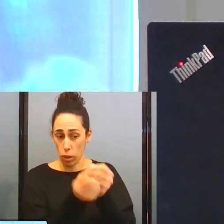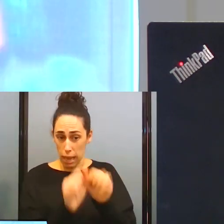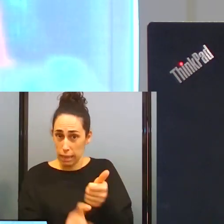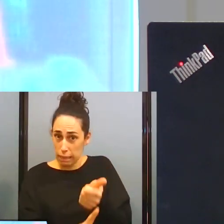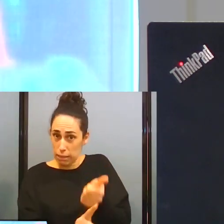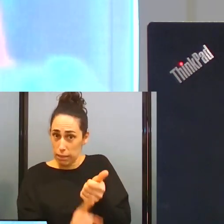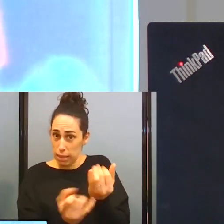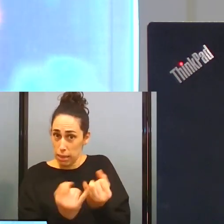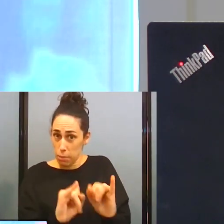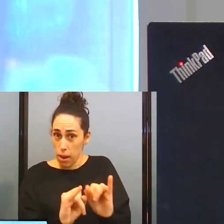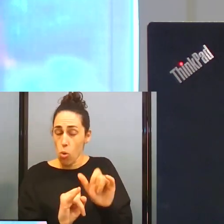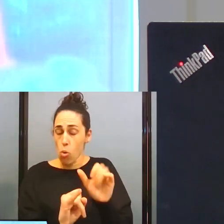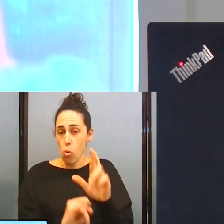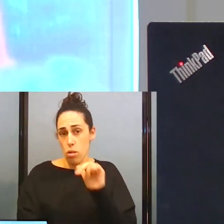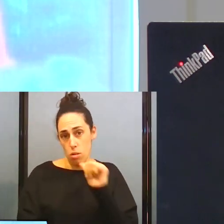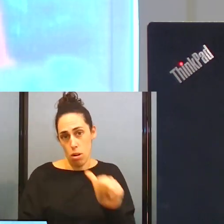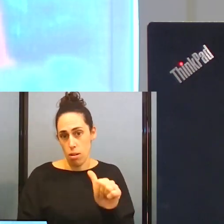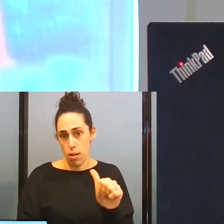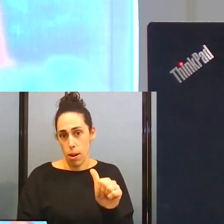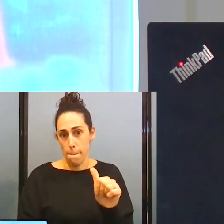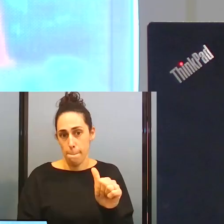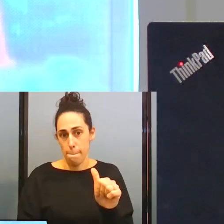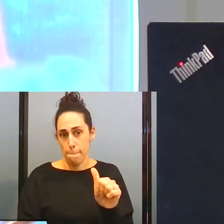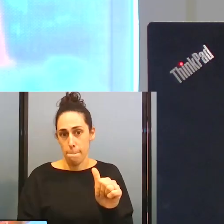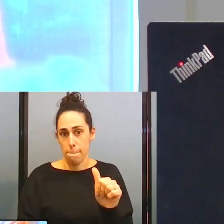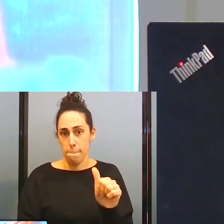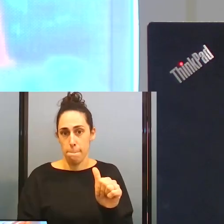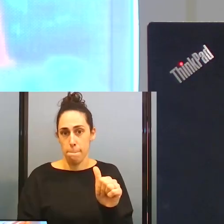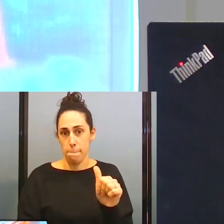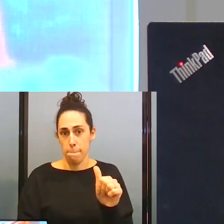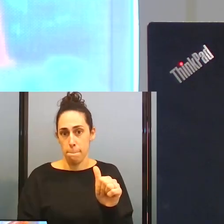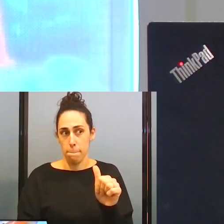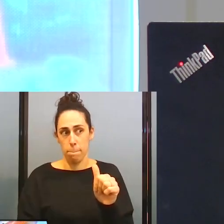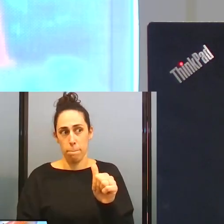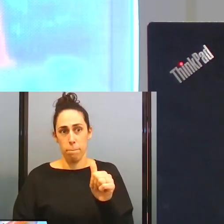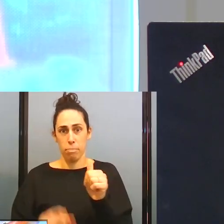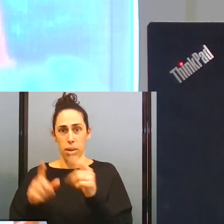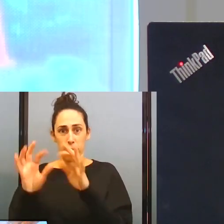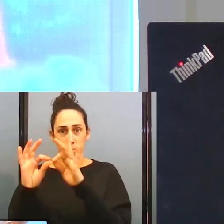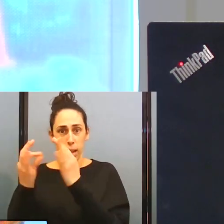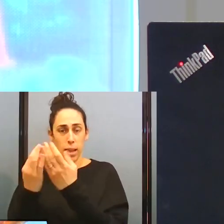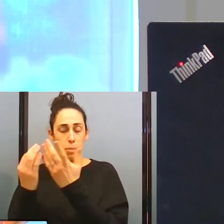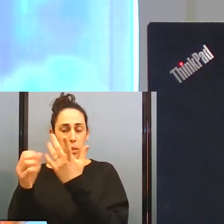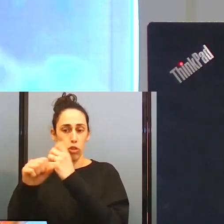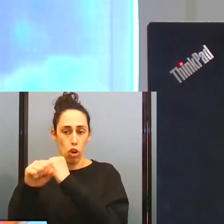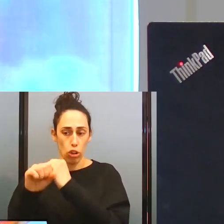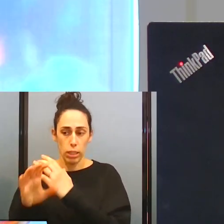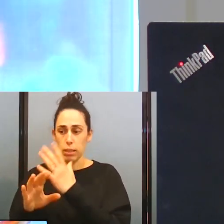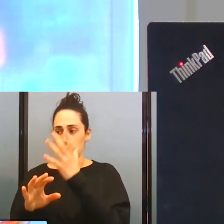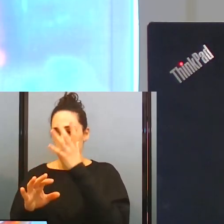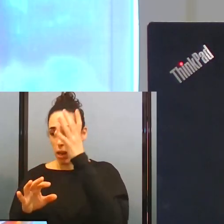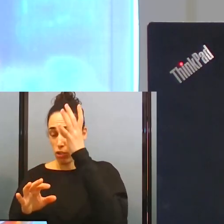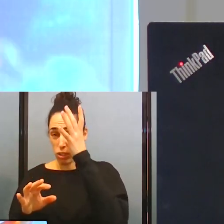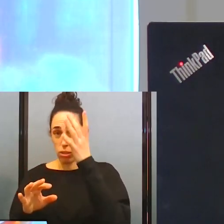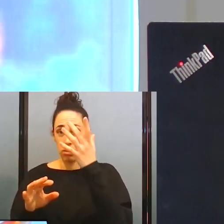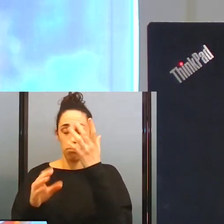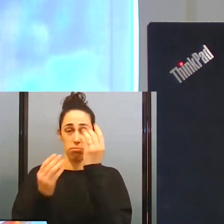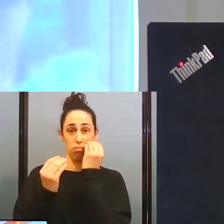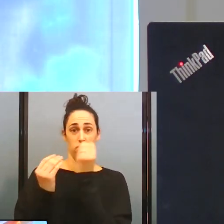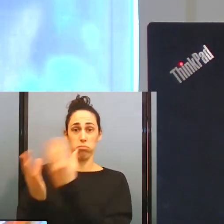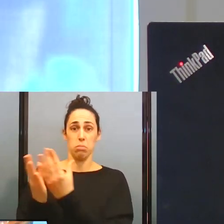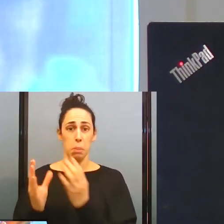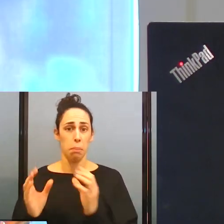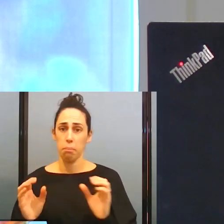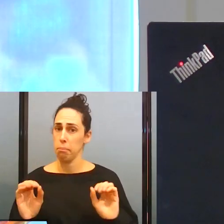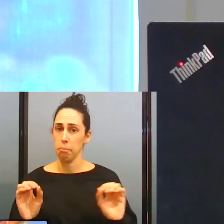of, there is no written duty about when the parents and guardians have to be notified about these